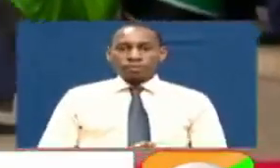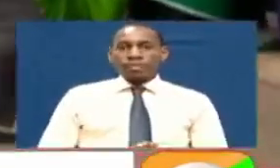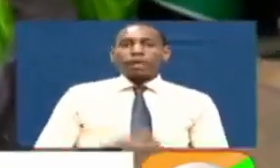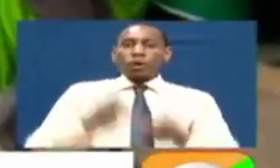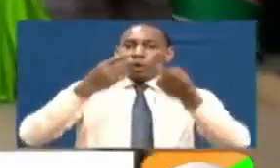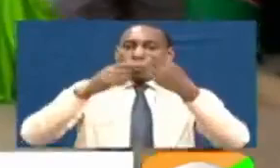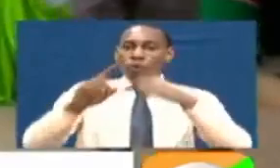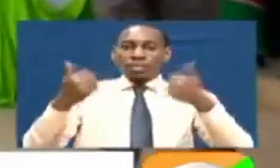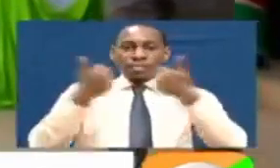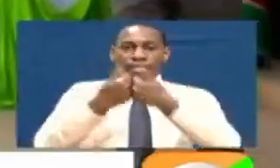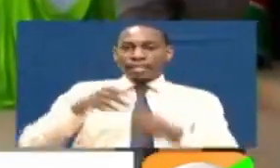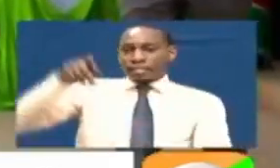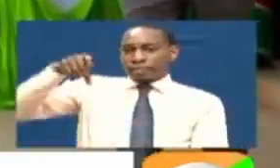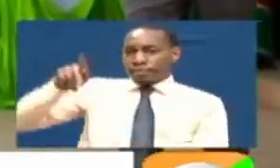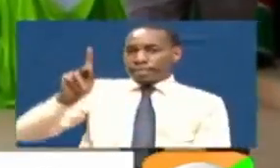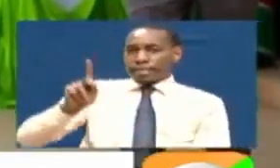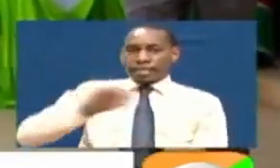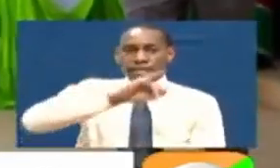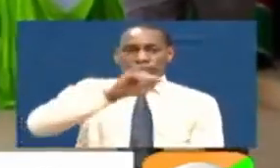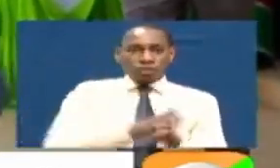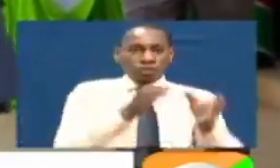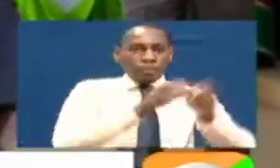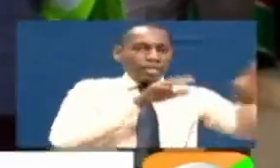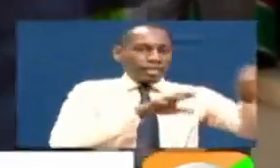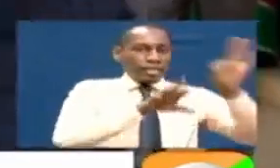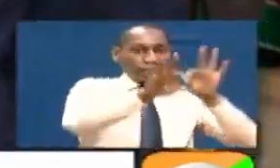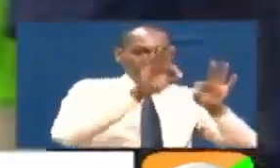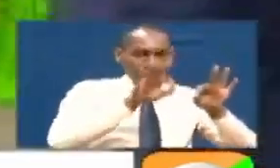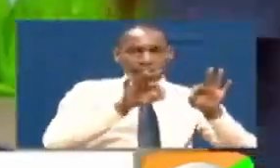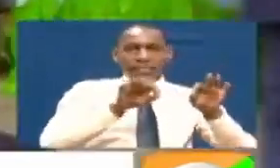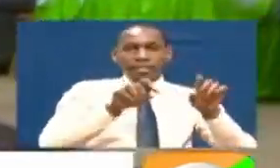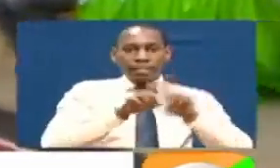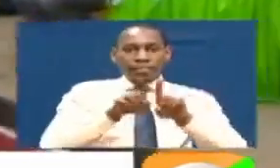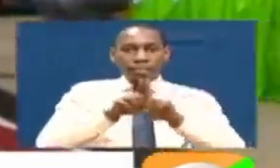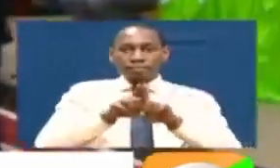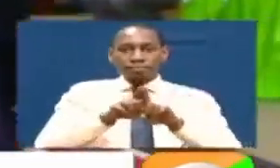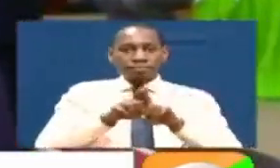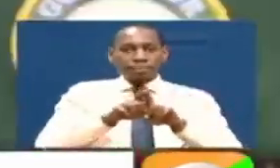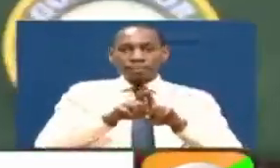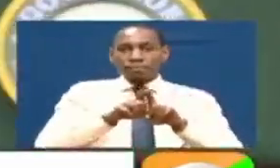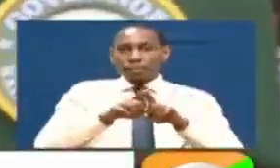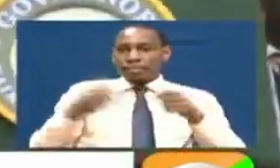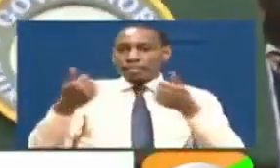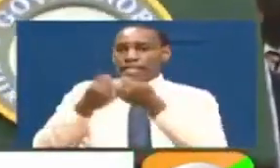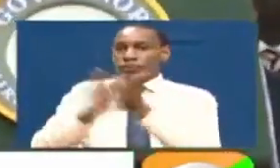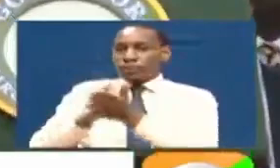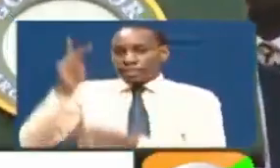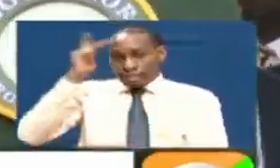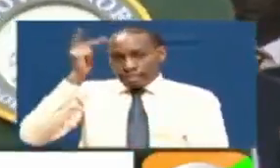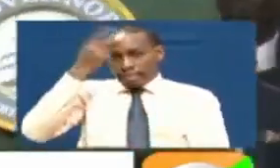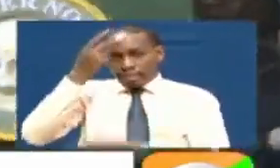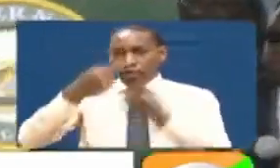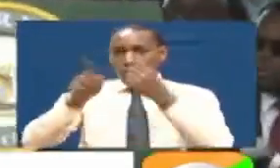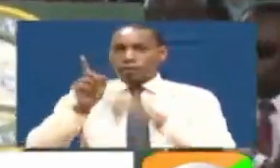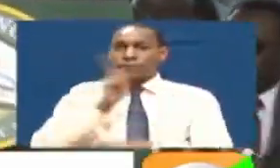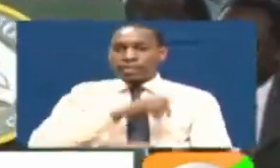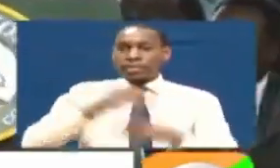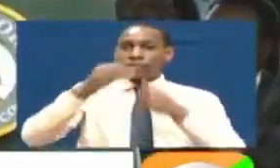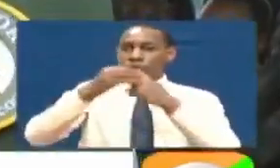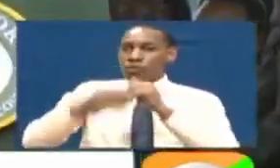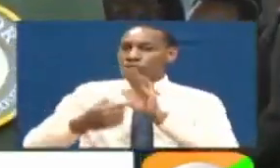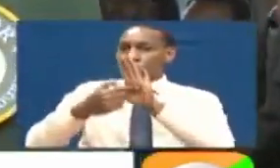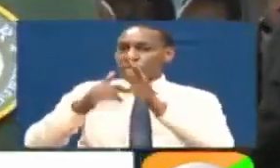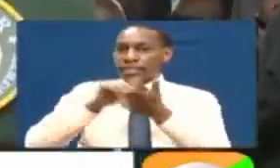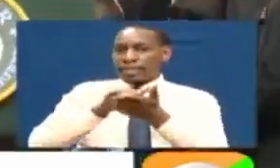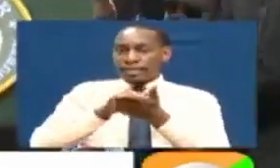He won against Peter Kenneth in the Jubilee nominations, and when elites wrote him off against the incumbent Dr. Ivan Skidero, Sonko proved